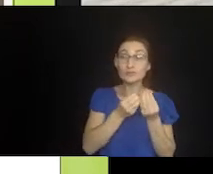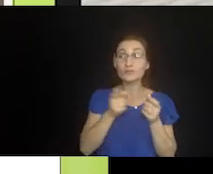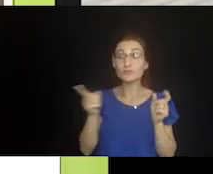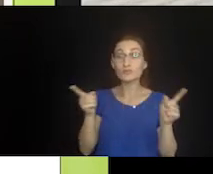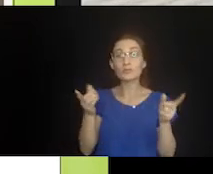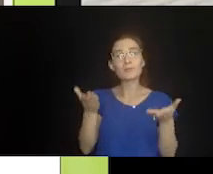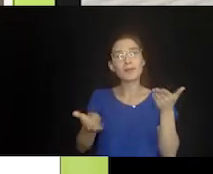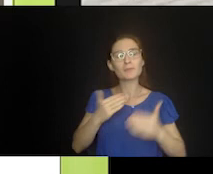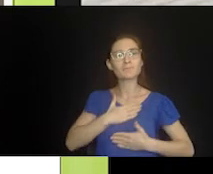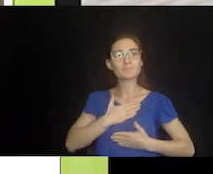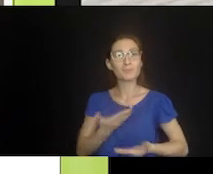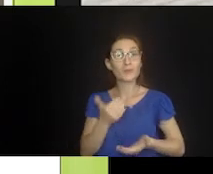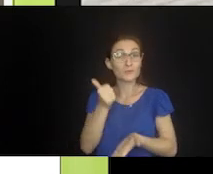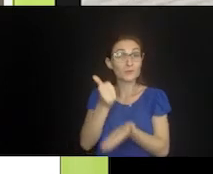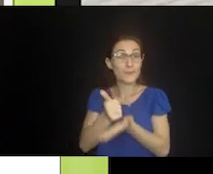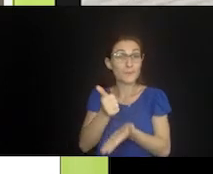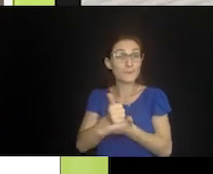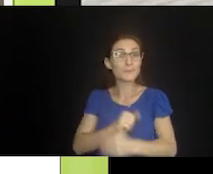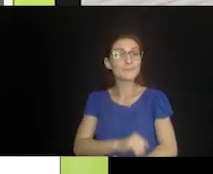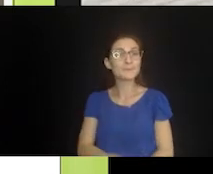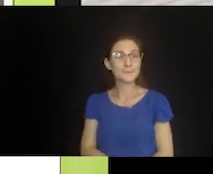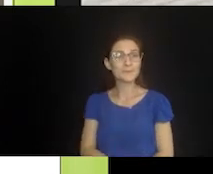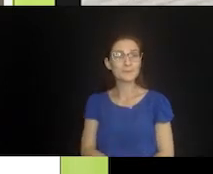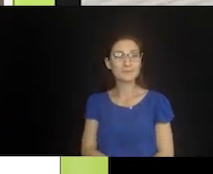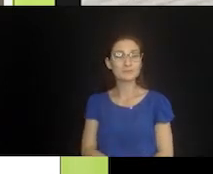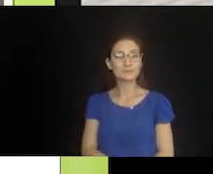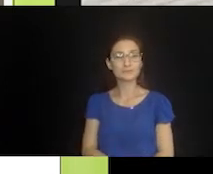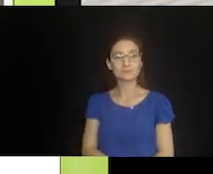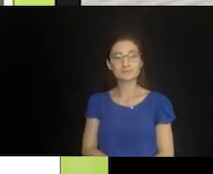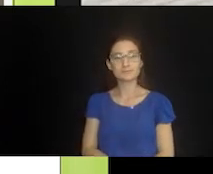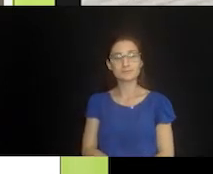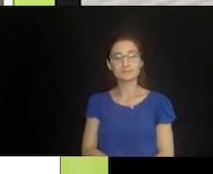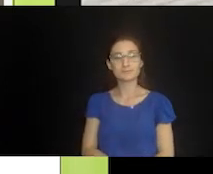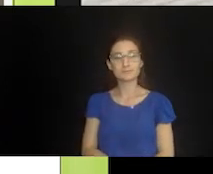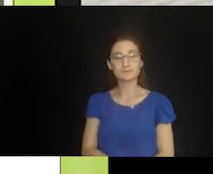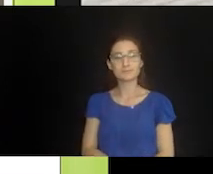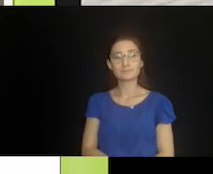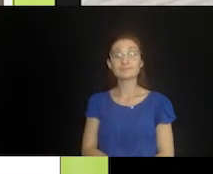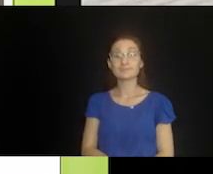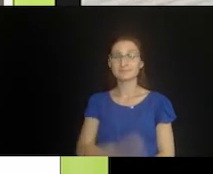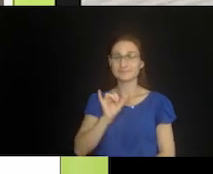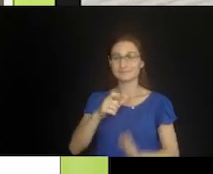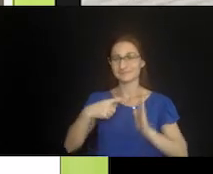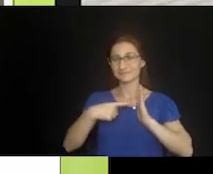organizations that we talked about earlier may be willing to help you with that.